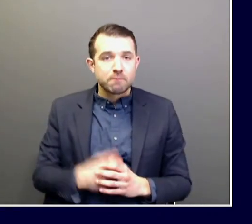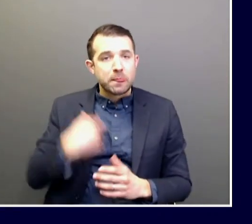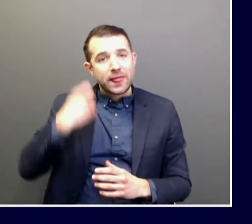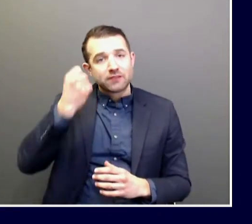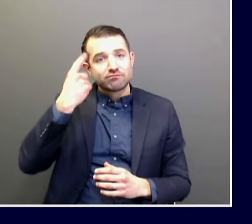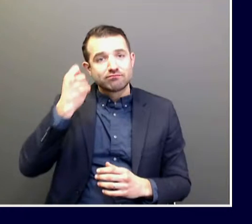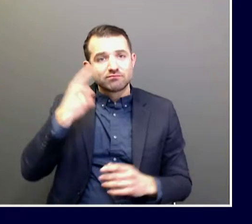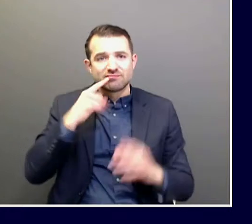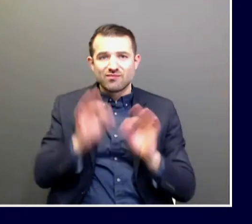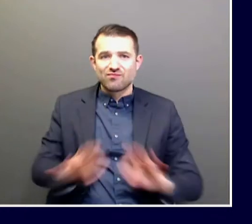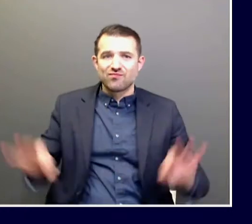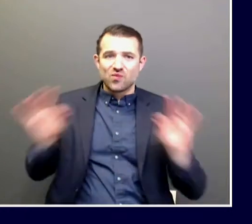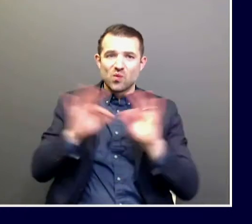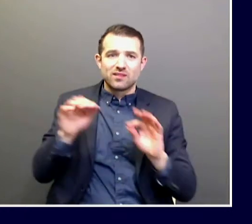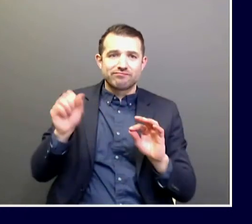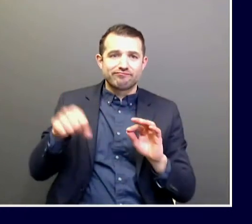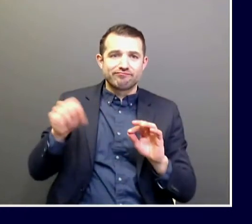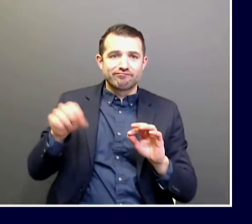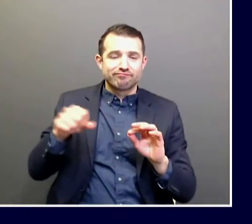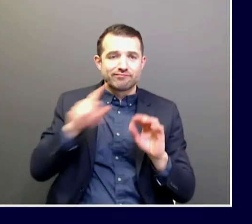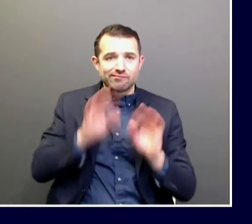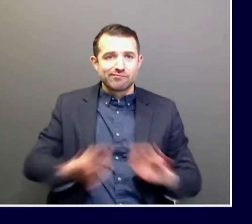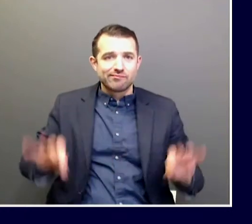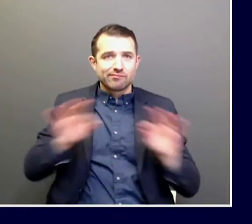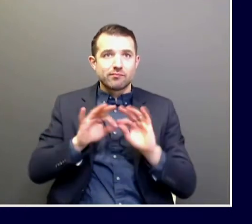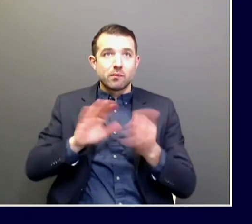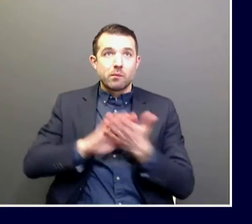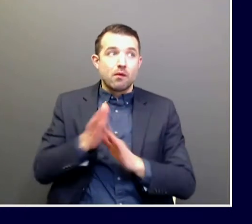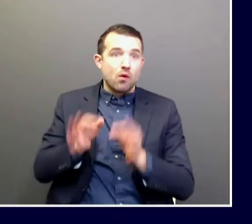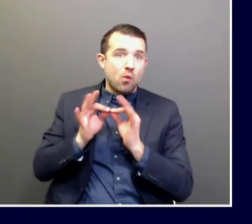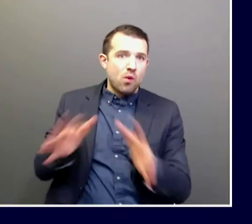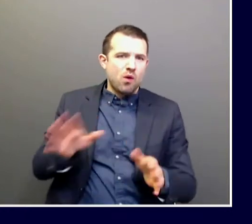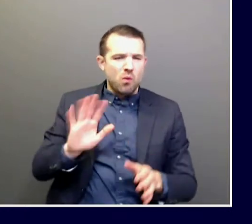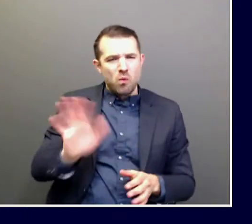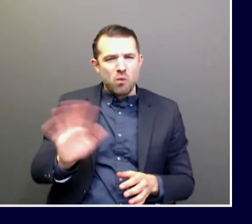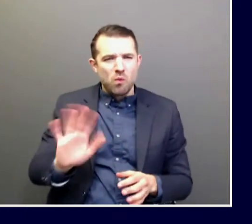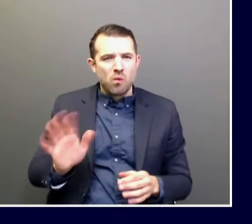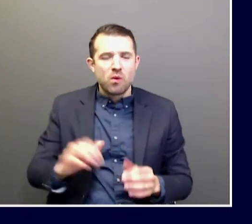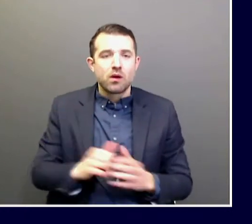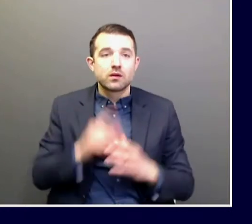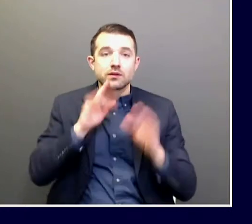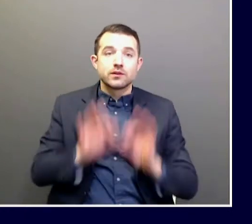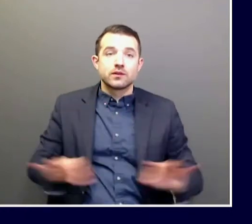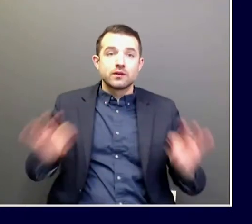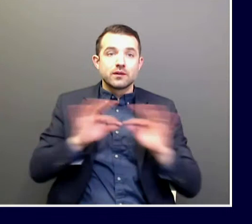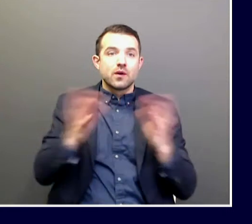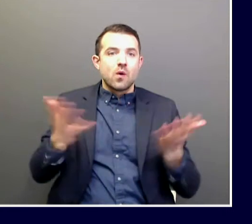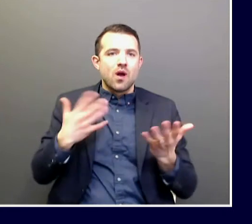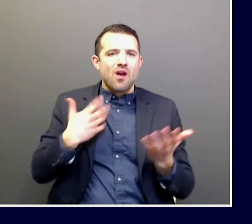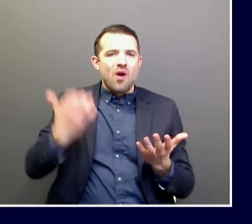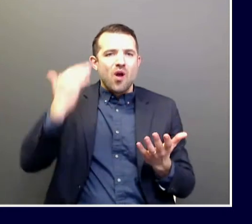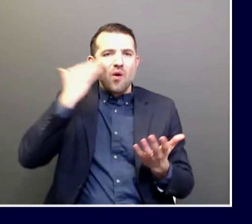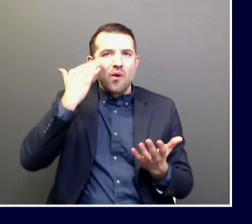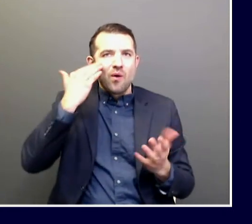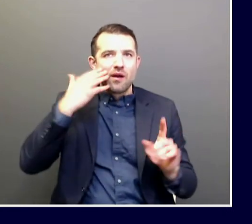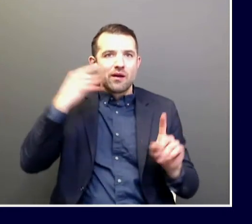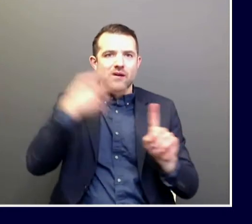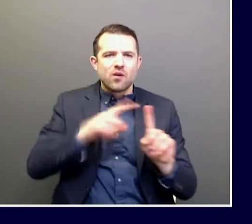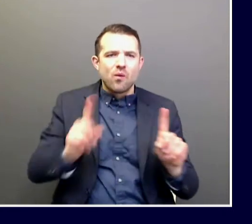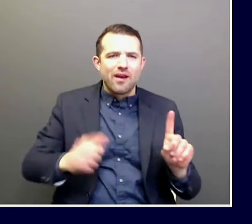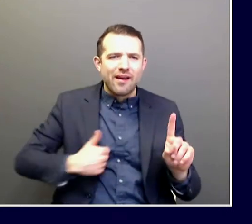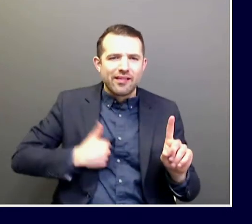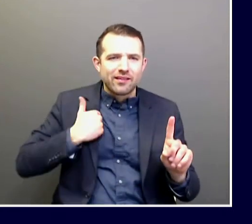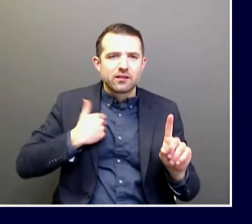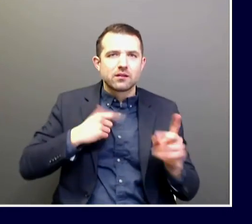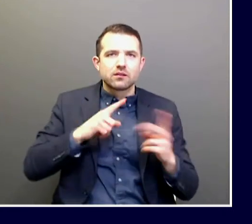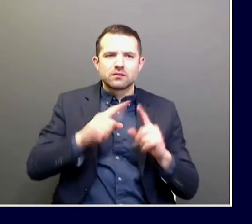because we want to capture the data in those cases. We still want to know who's been affected, where they live, where they've been,